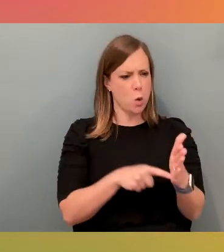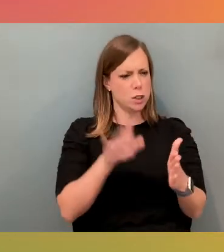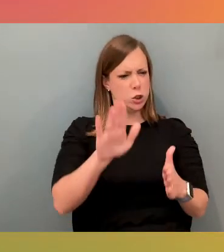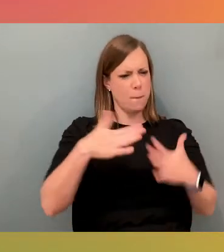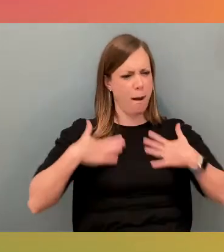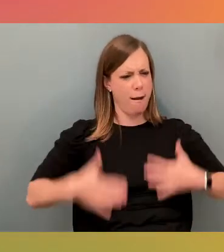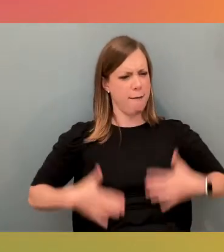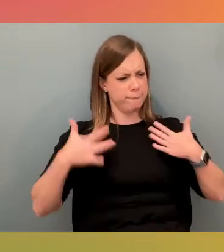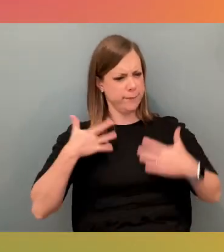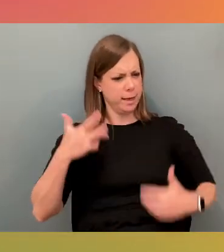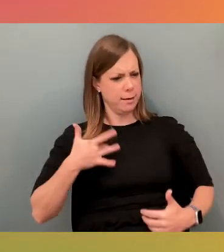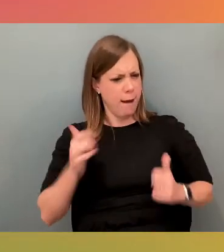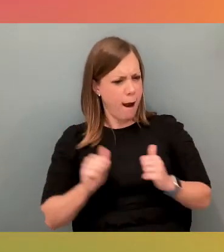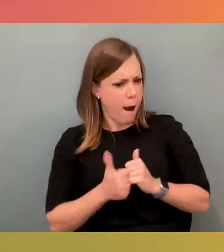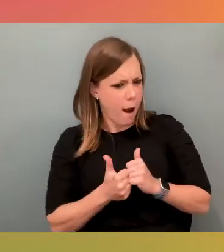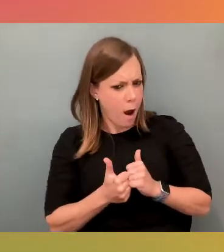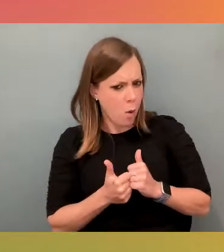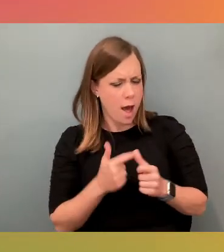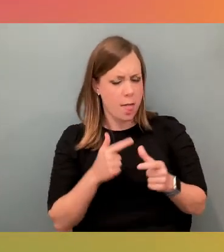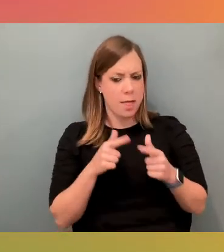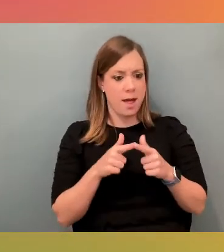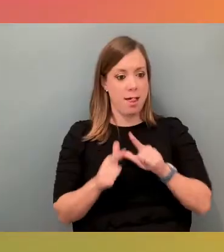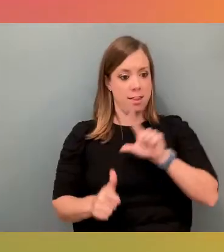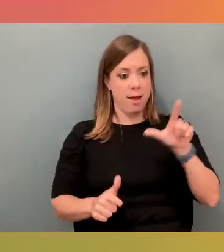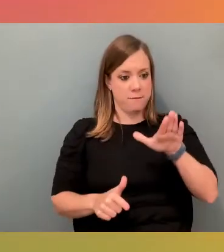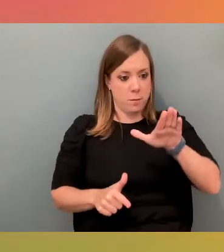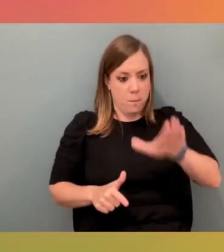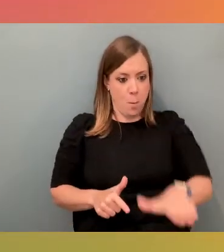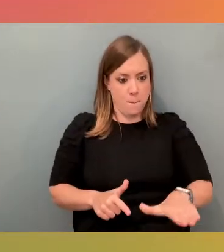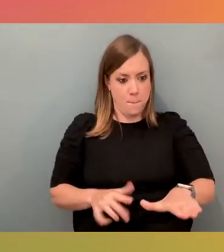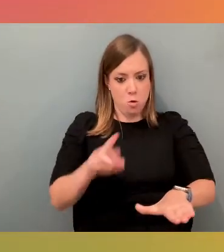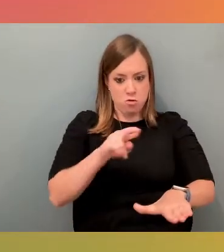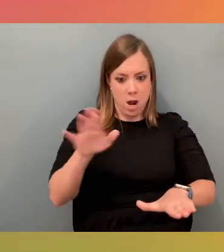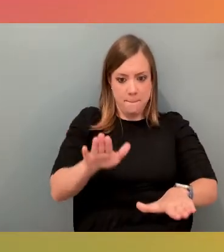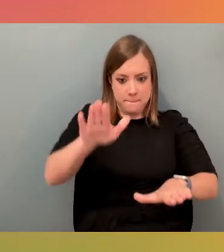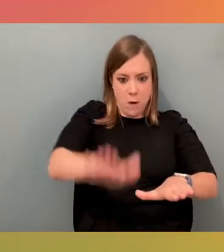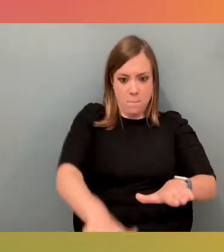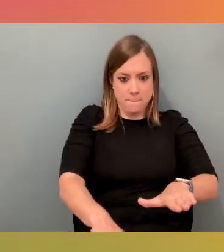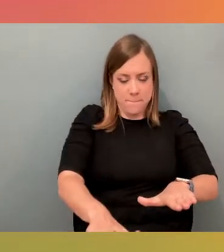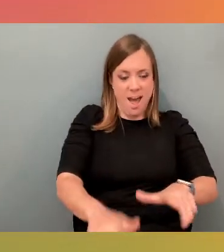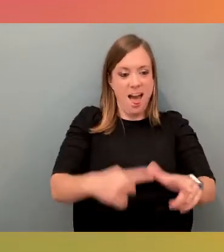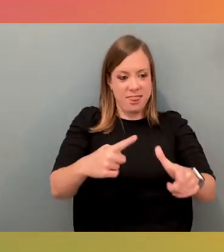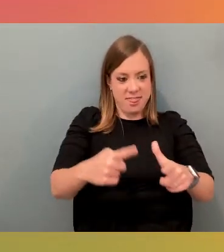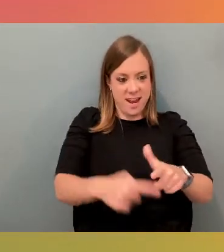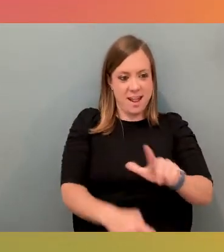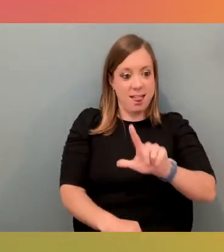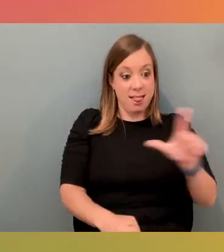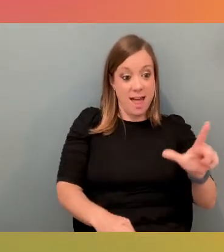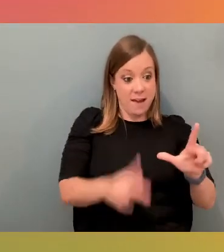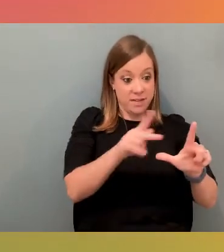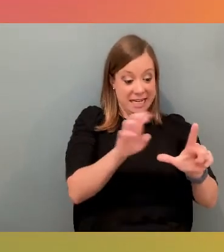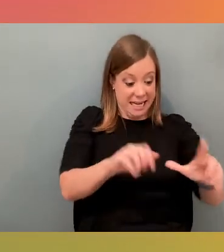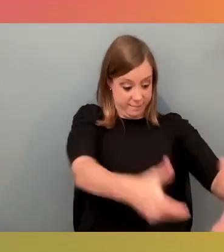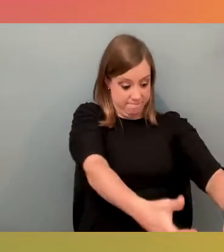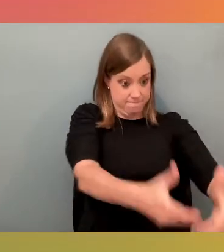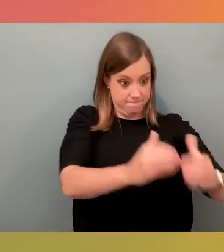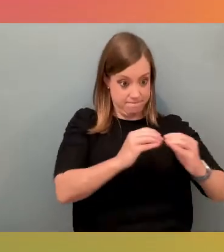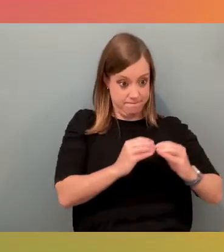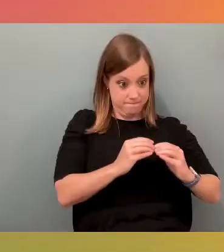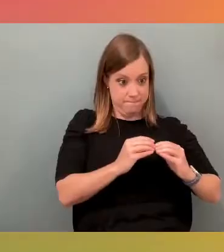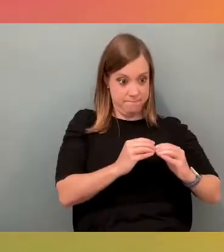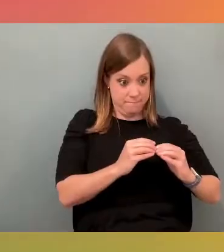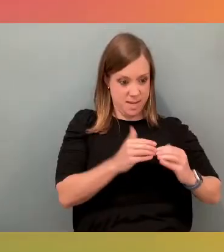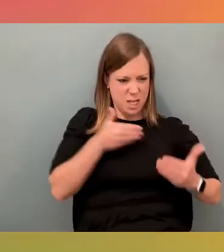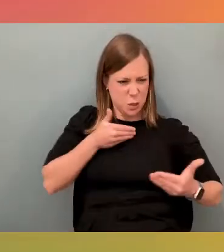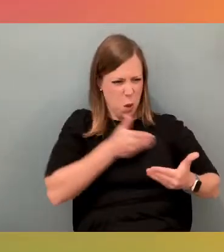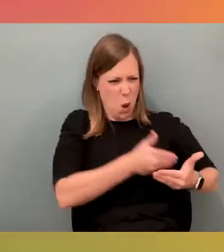And then lower your left foot down, lower the right foot down, and clasp your hands behind the back of your left knee. Again, draw that knee as close